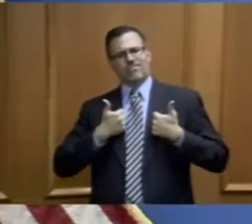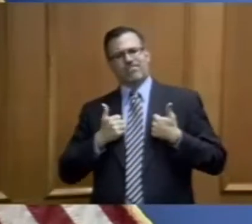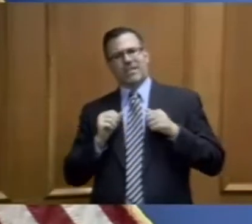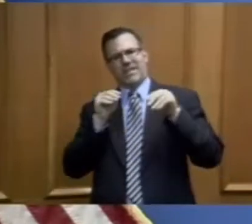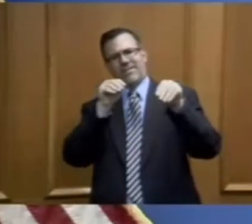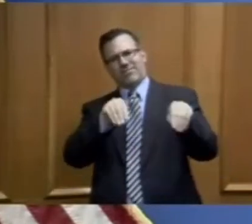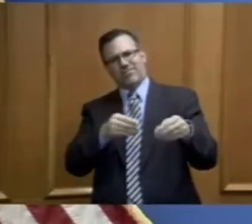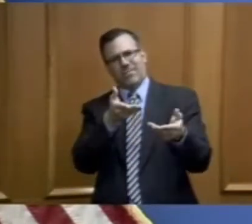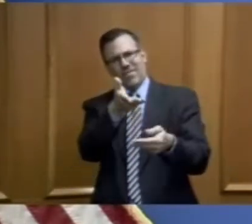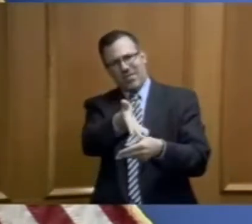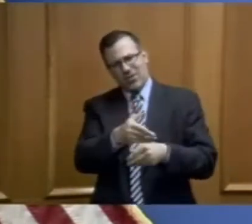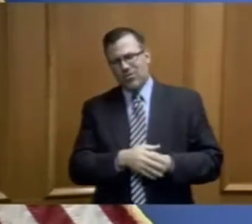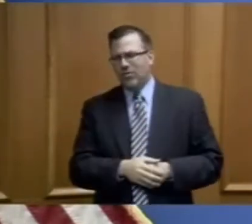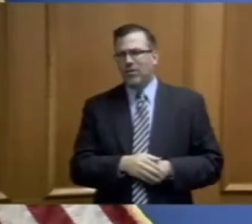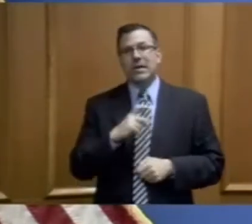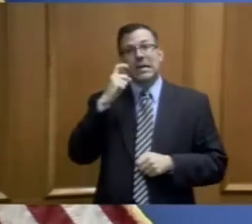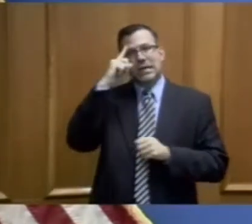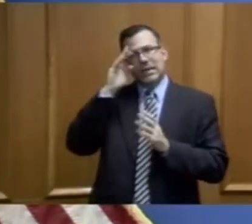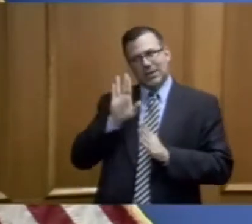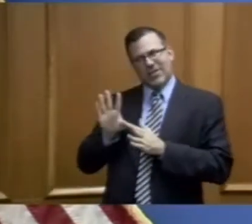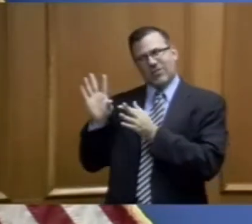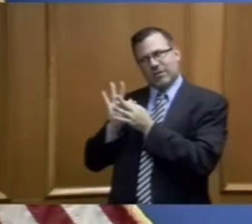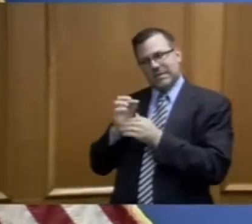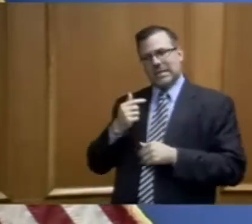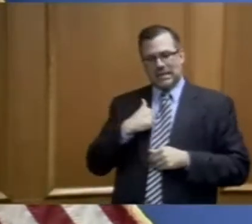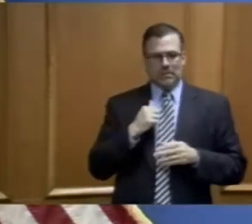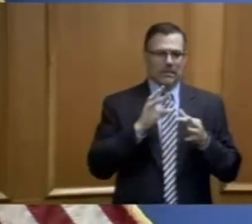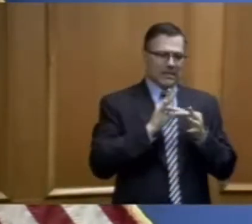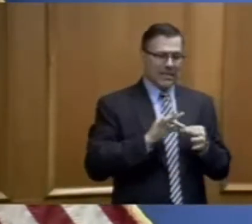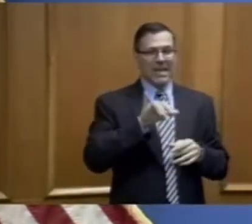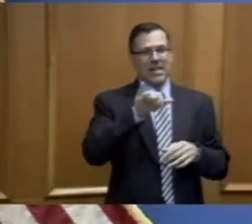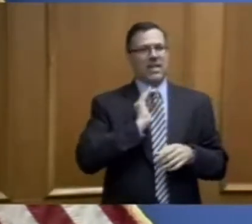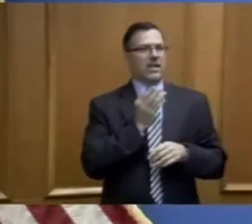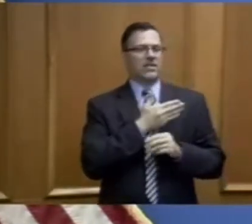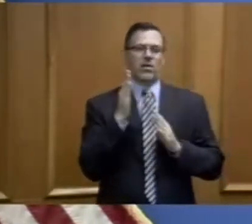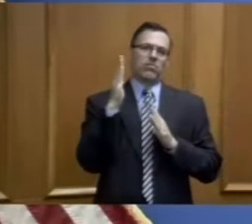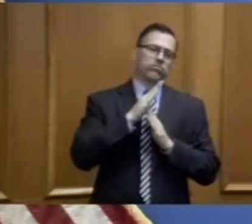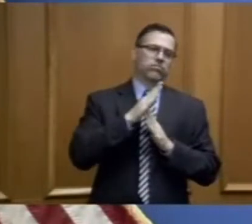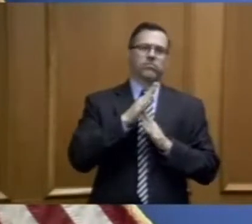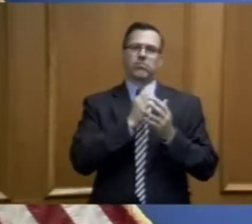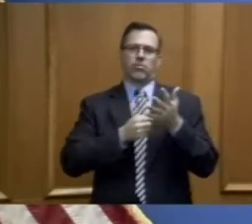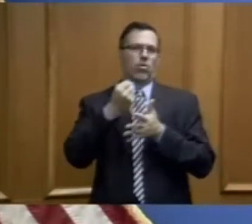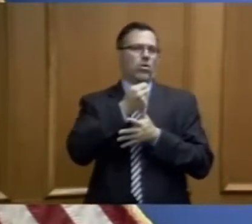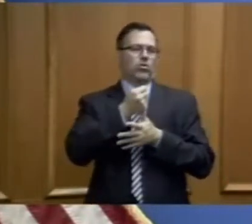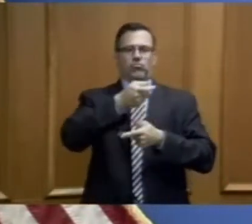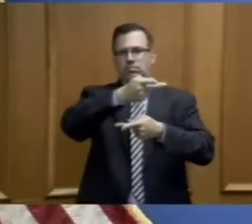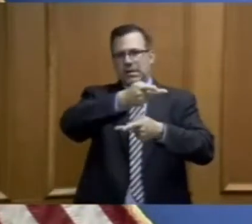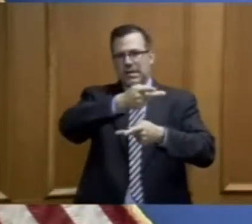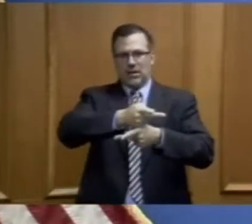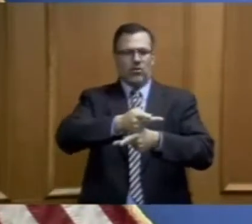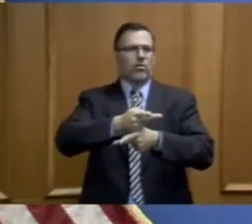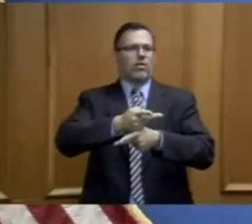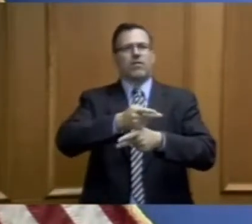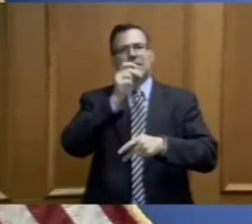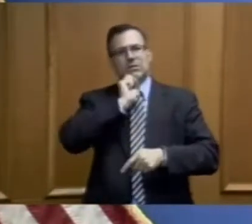governor say and me say, there is no higher priority than taking care of our most vulnerable here in